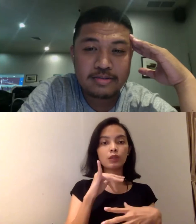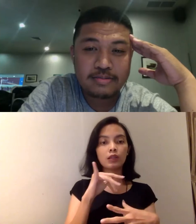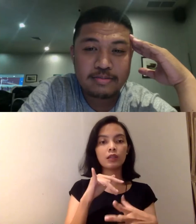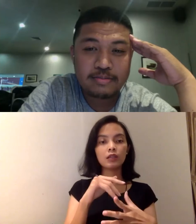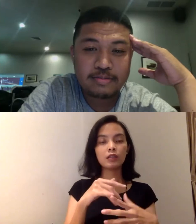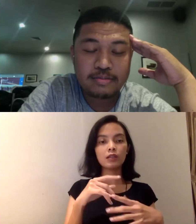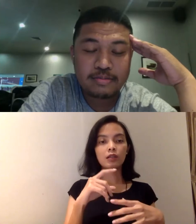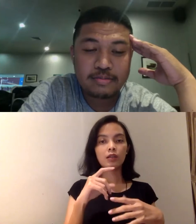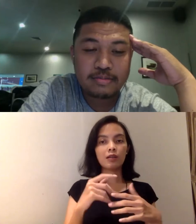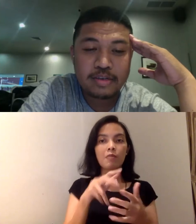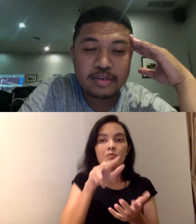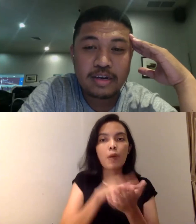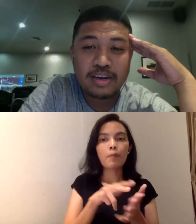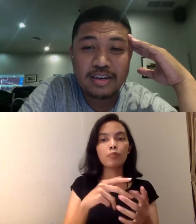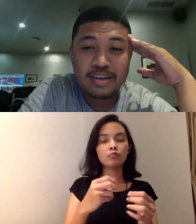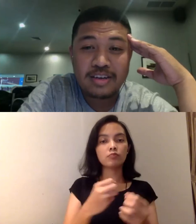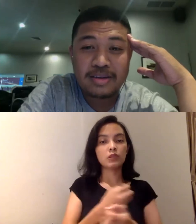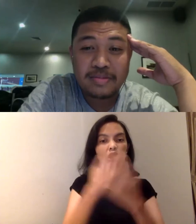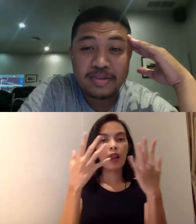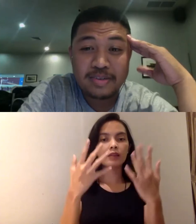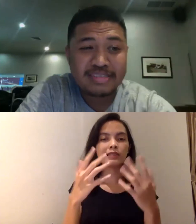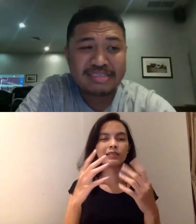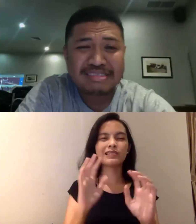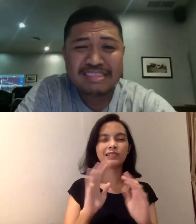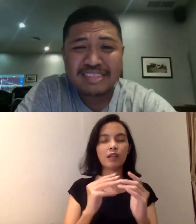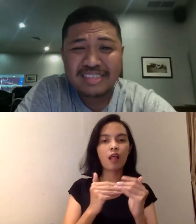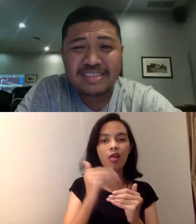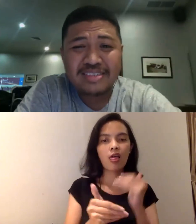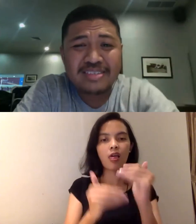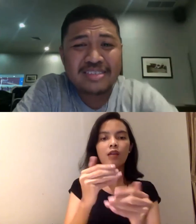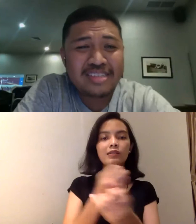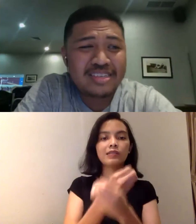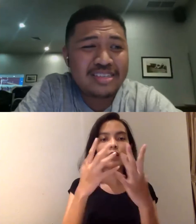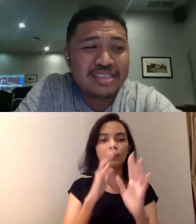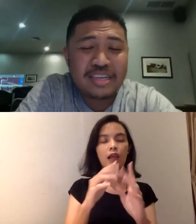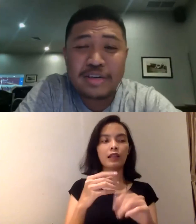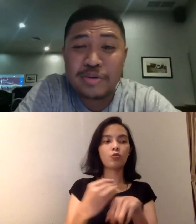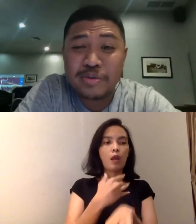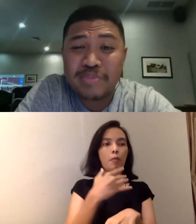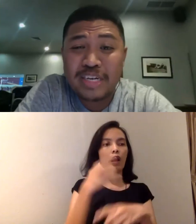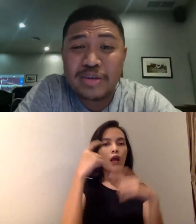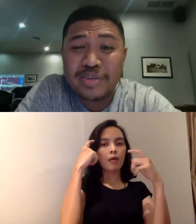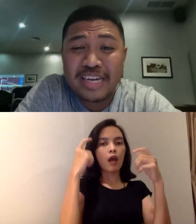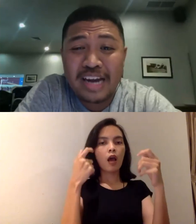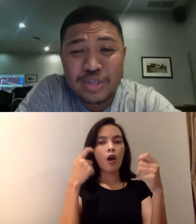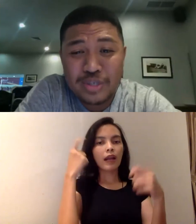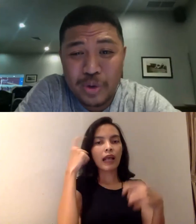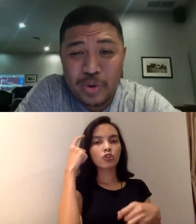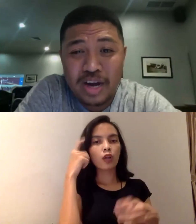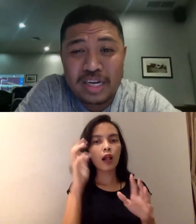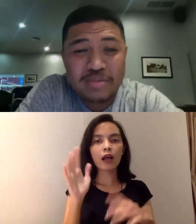constructive decisions. So that's why sometimes people can do rational things. It could get so ugly because,